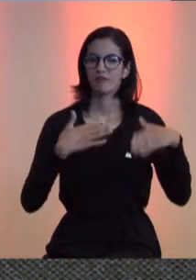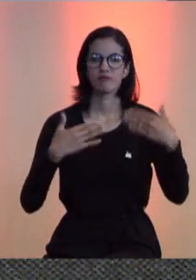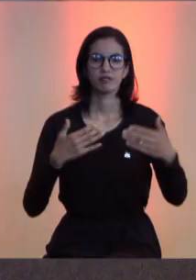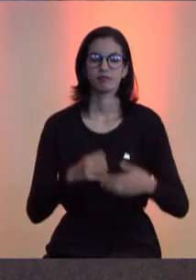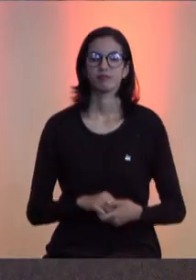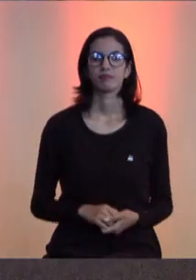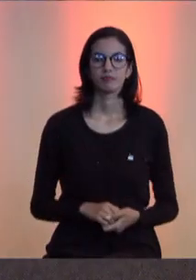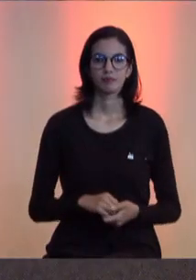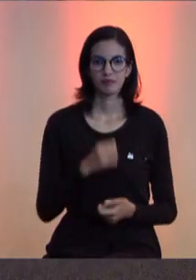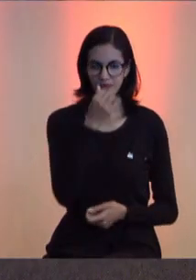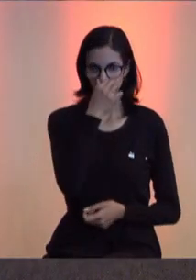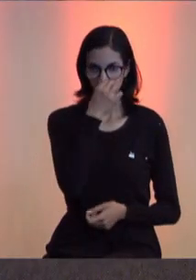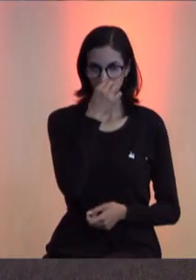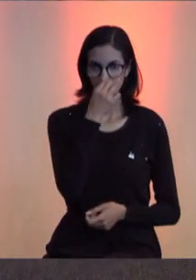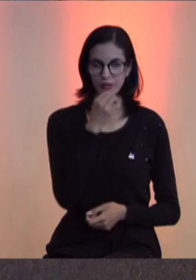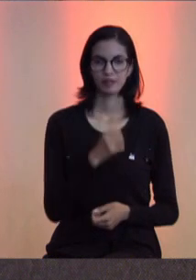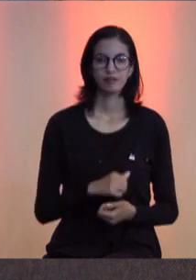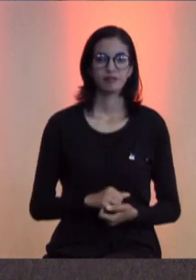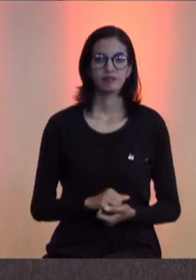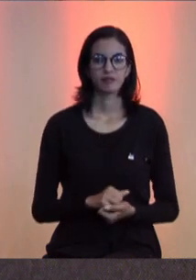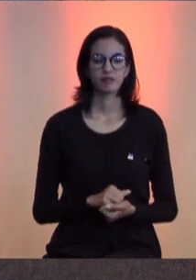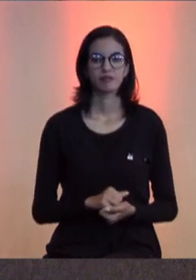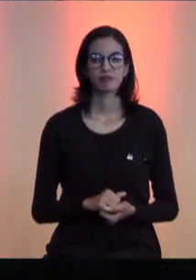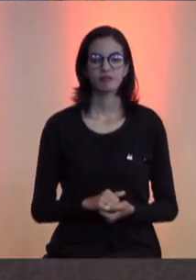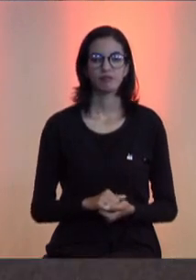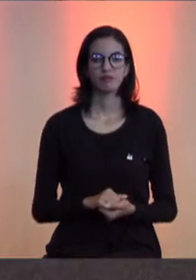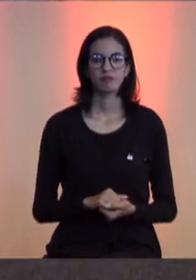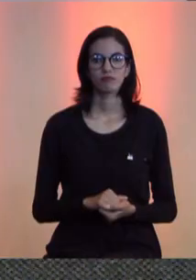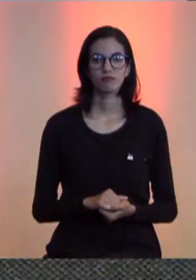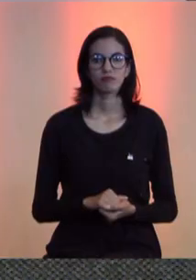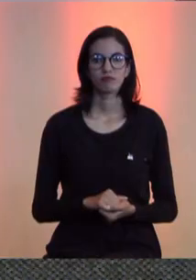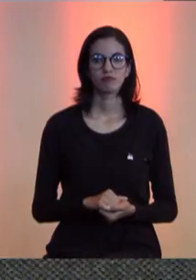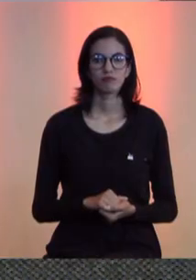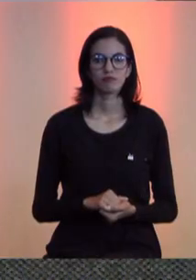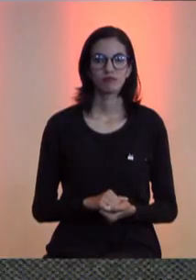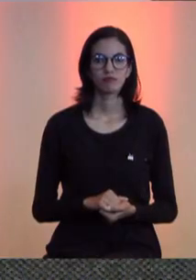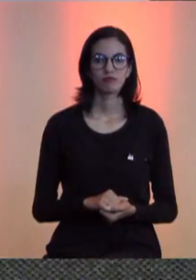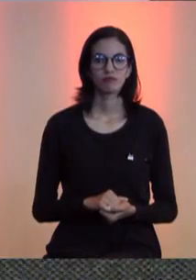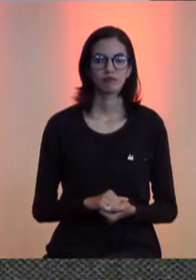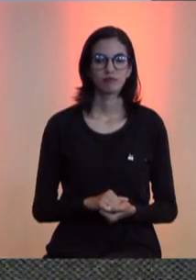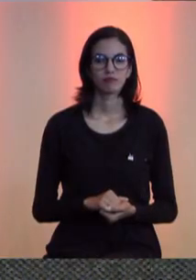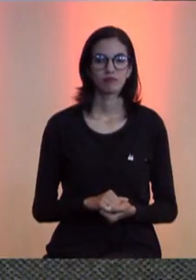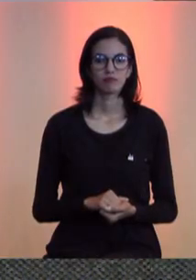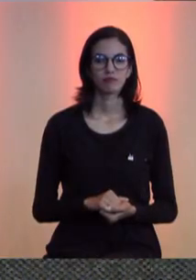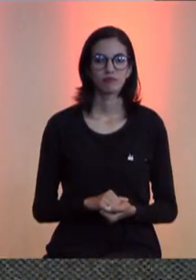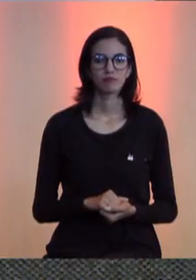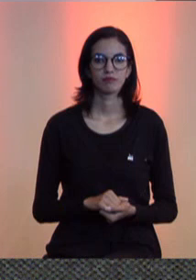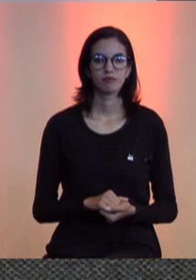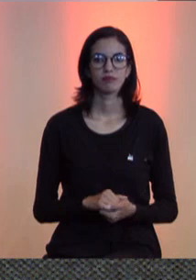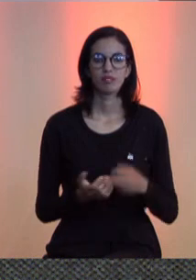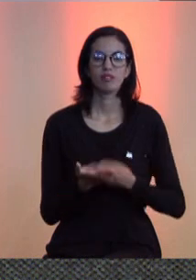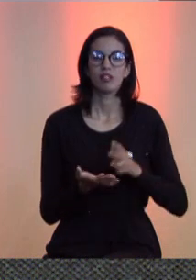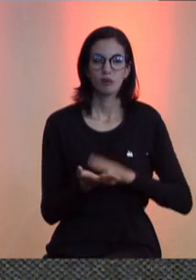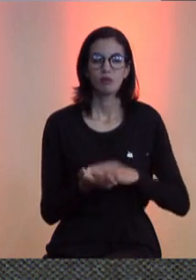Pastor Rizzo, thank you so much for allowing me to come to this beautiful campus. Pastor Rizzo, muchas gracias por permitirme venir a este